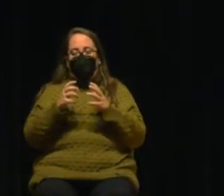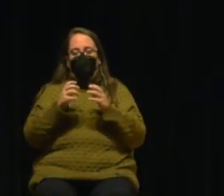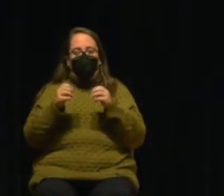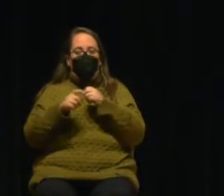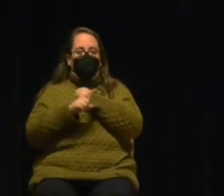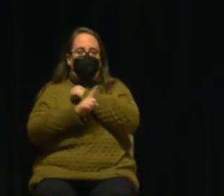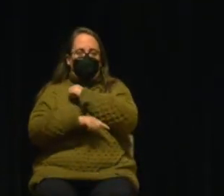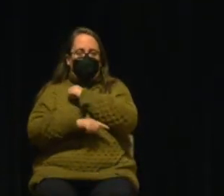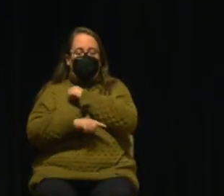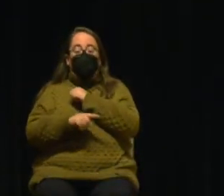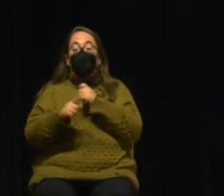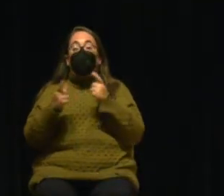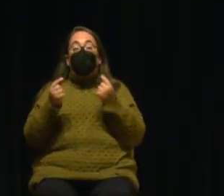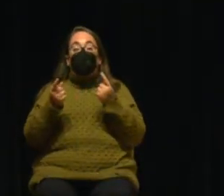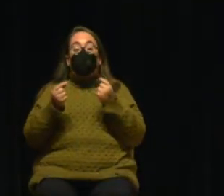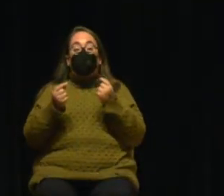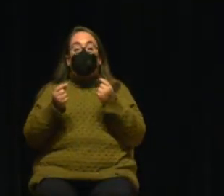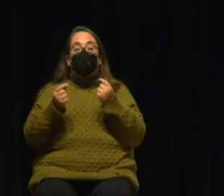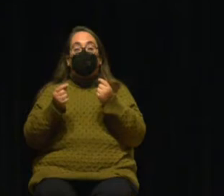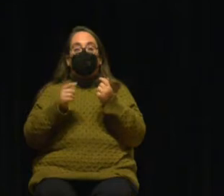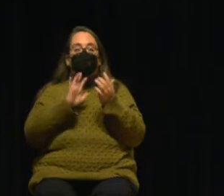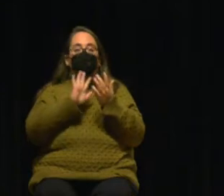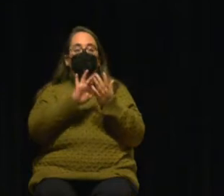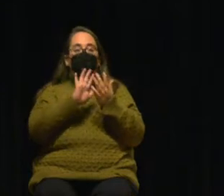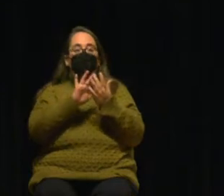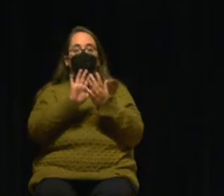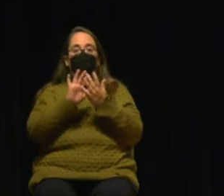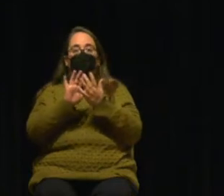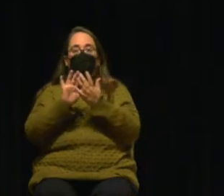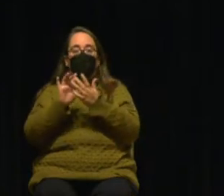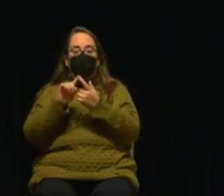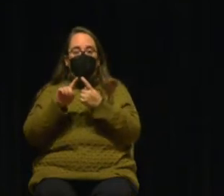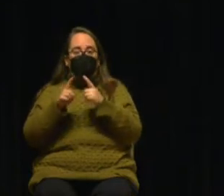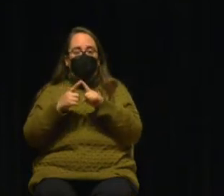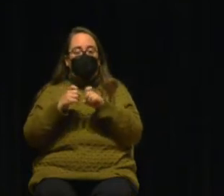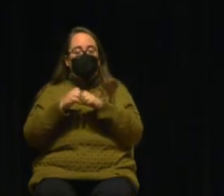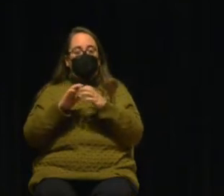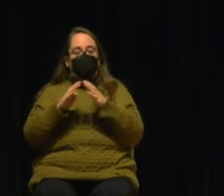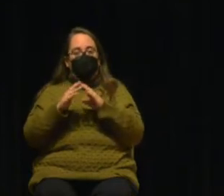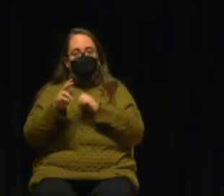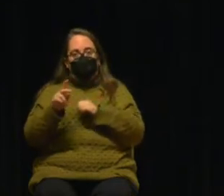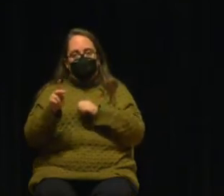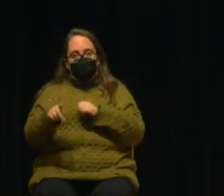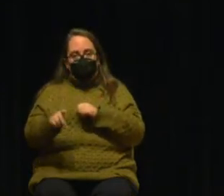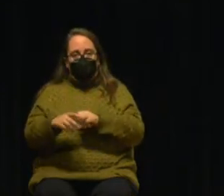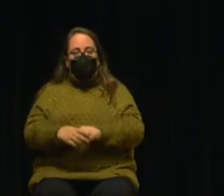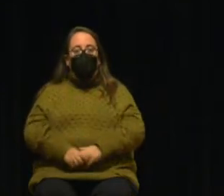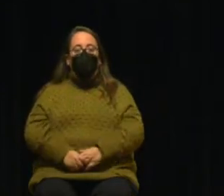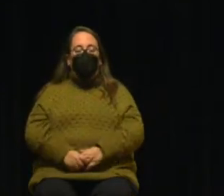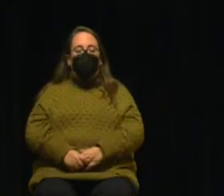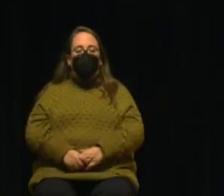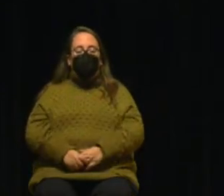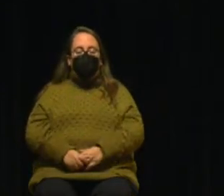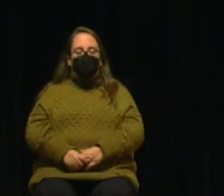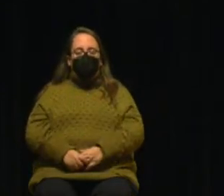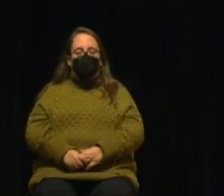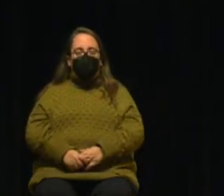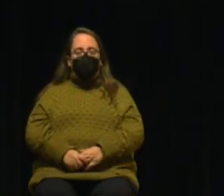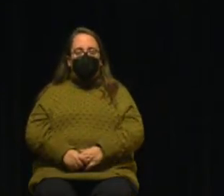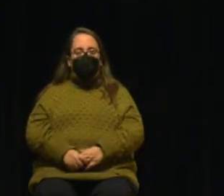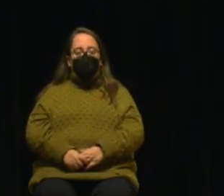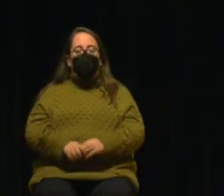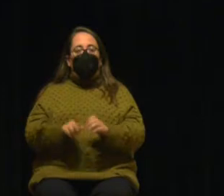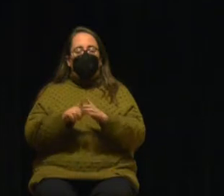consequences. He immediately began contacting allies in the city of Philadelphia who jumped into